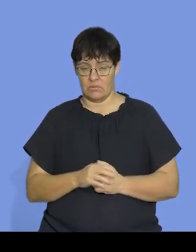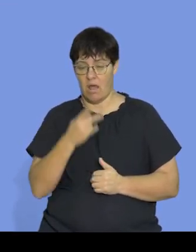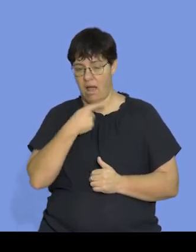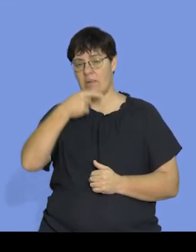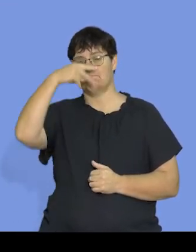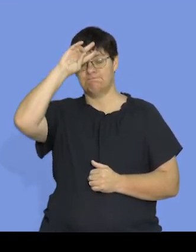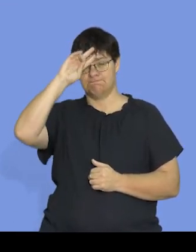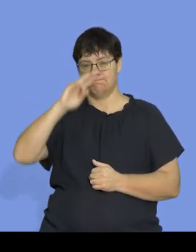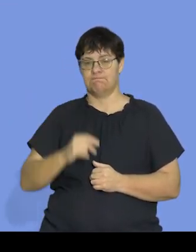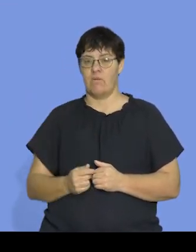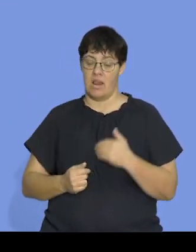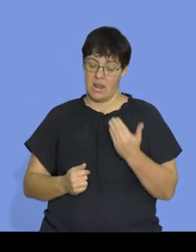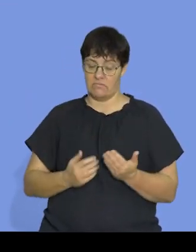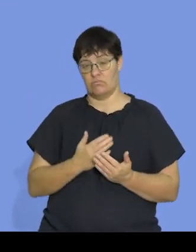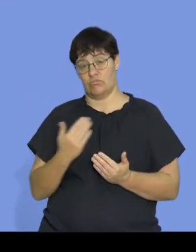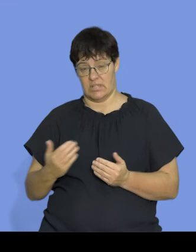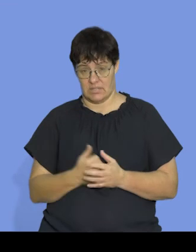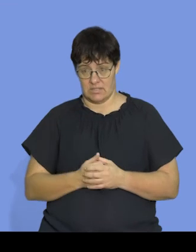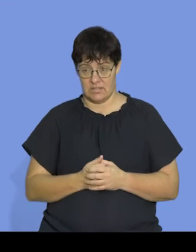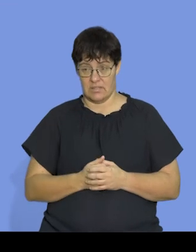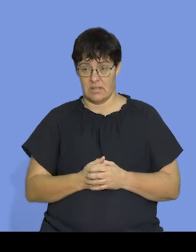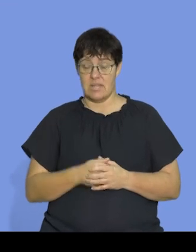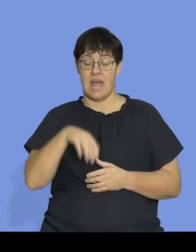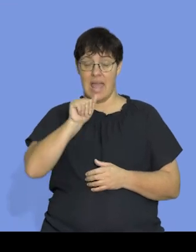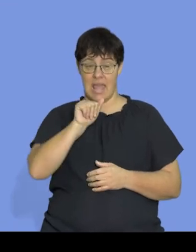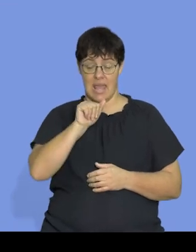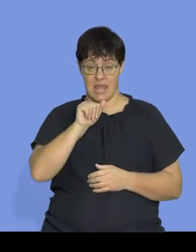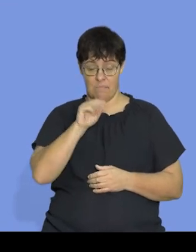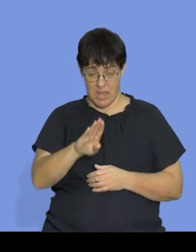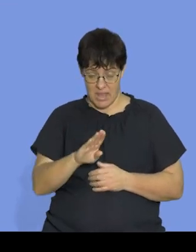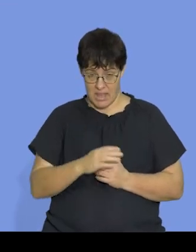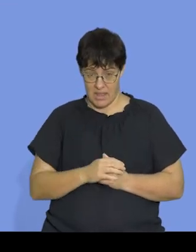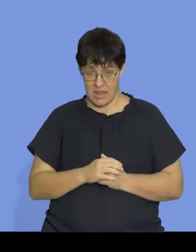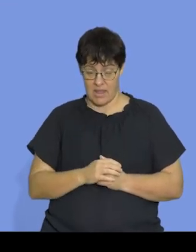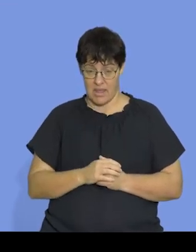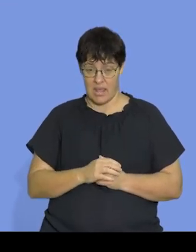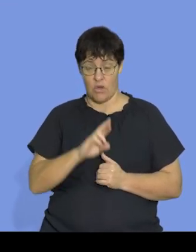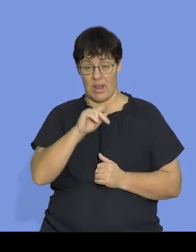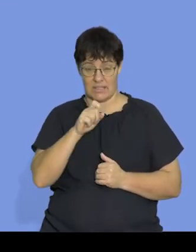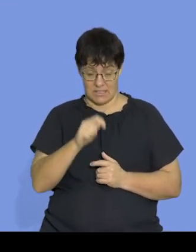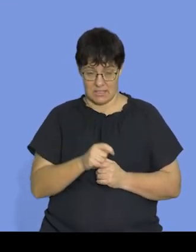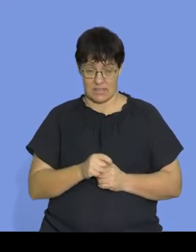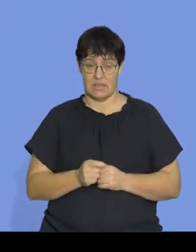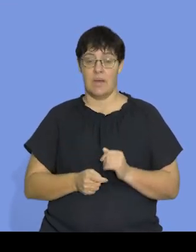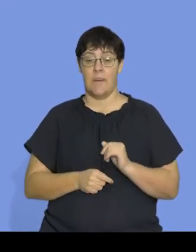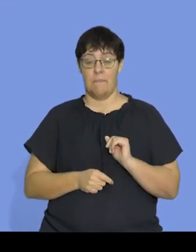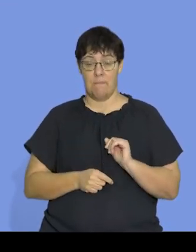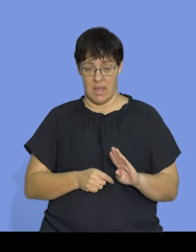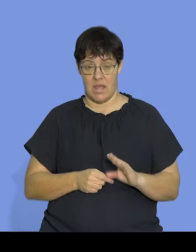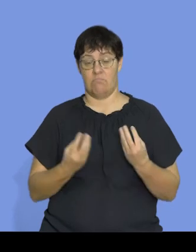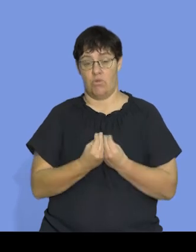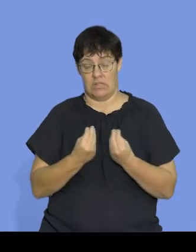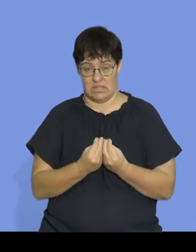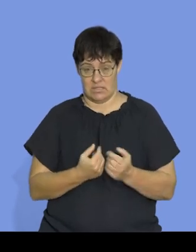our left to our right. So A and B are our reactants, while AB is our product. So there are